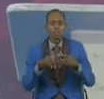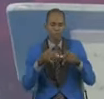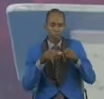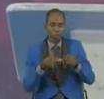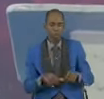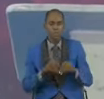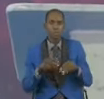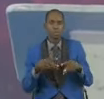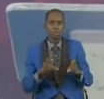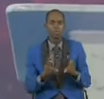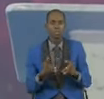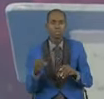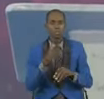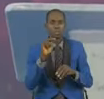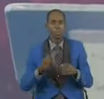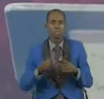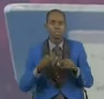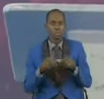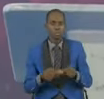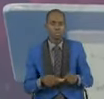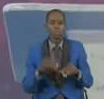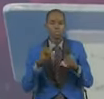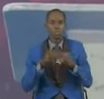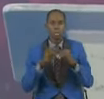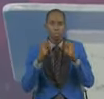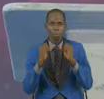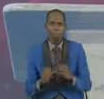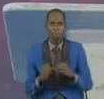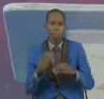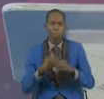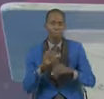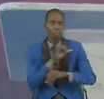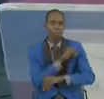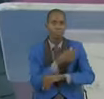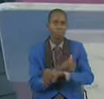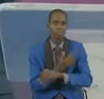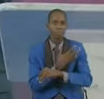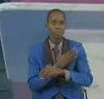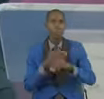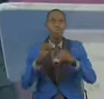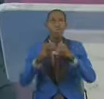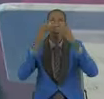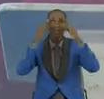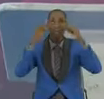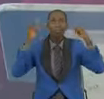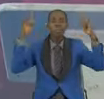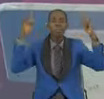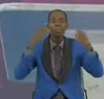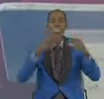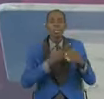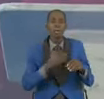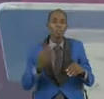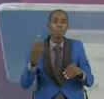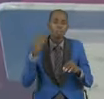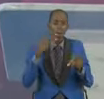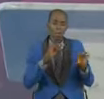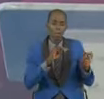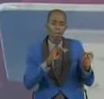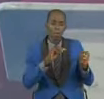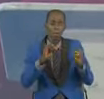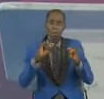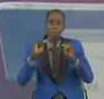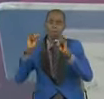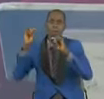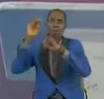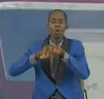power, in authority, and in success. And they were moving on with the gospel of